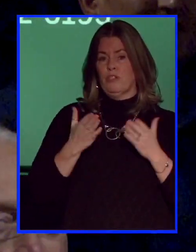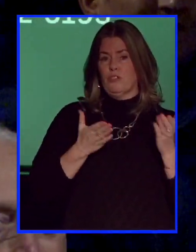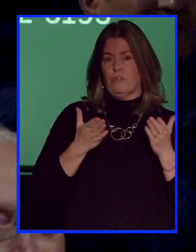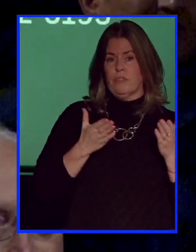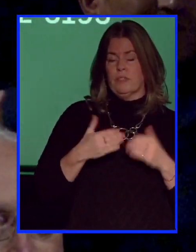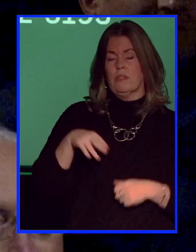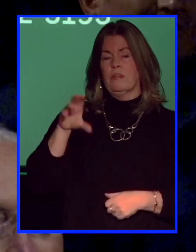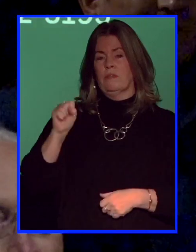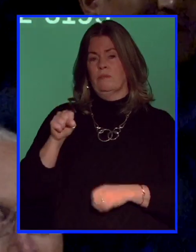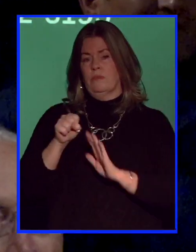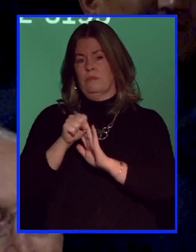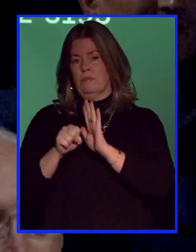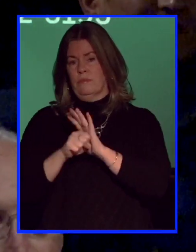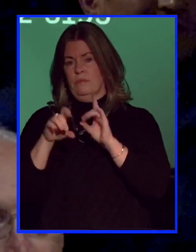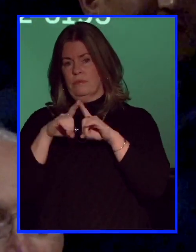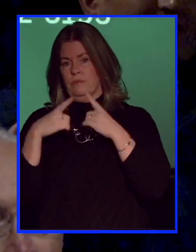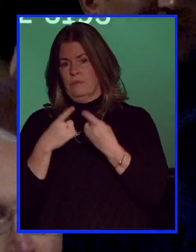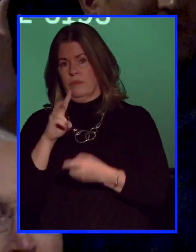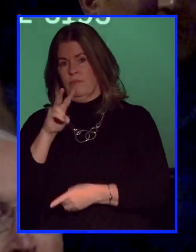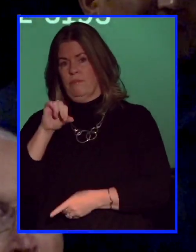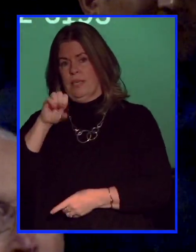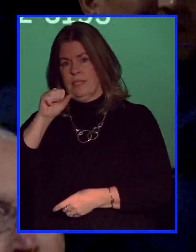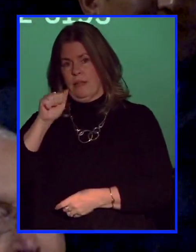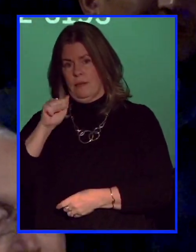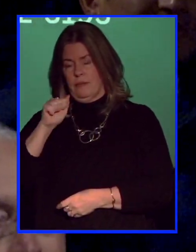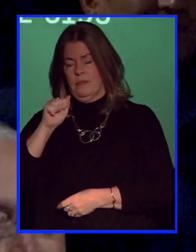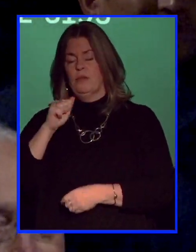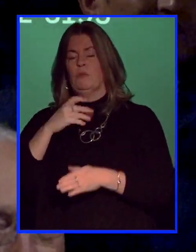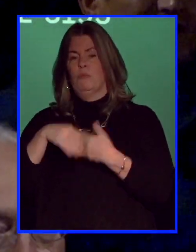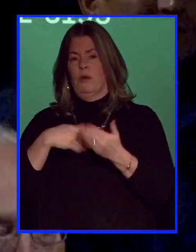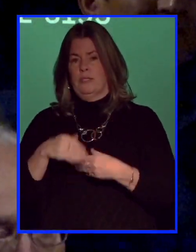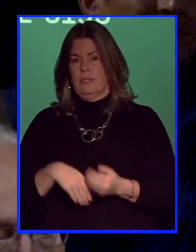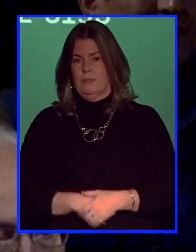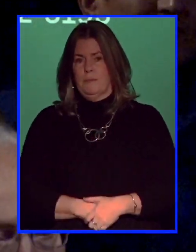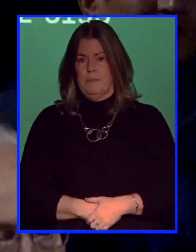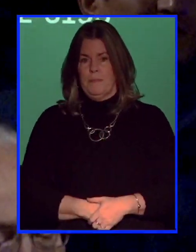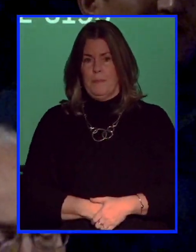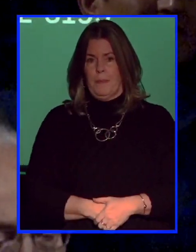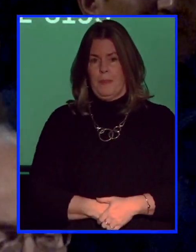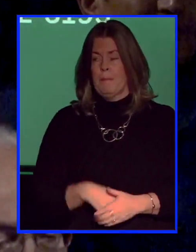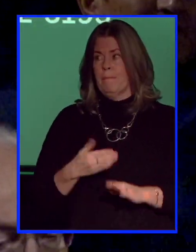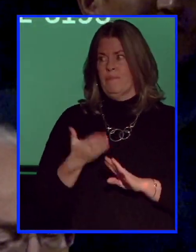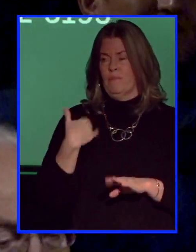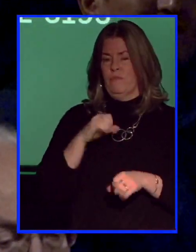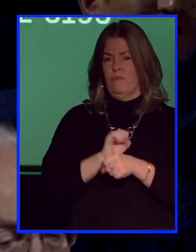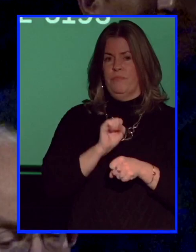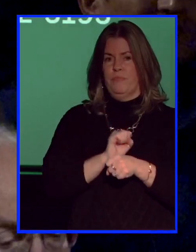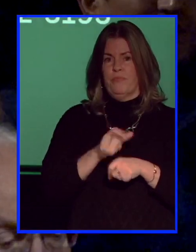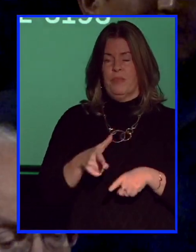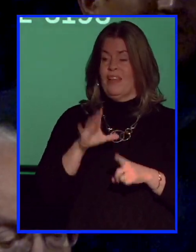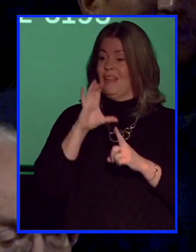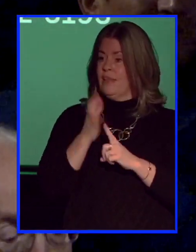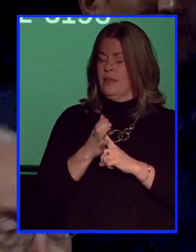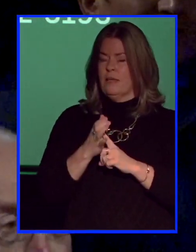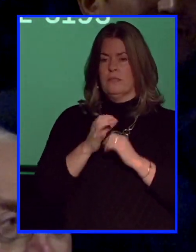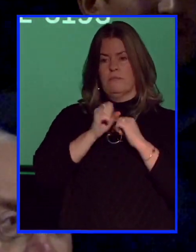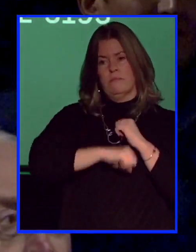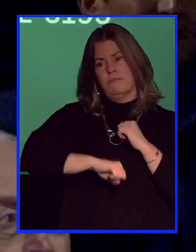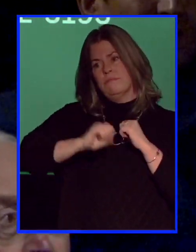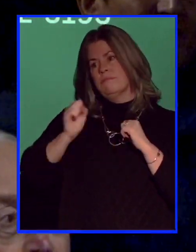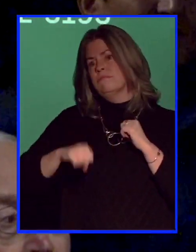U.S. State Department's visa process, which I used to work. The cases are taking so long,